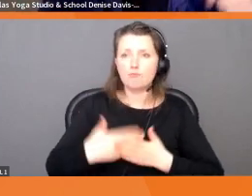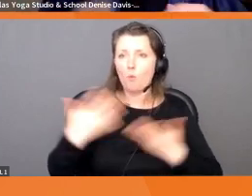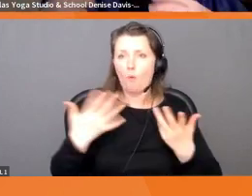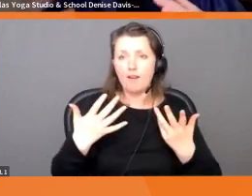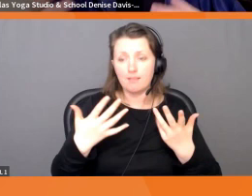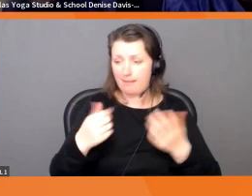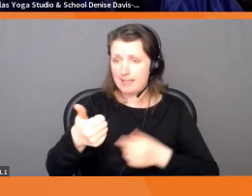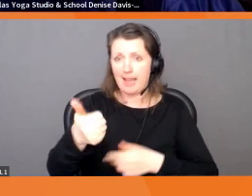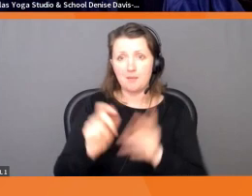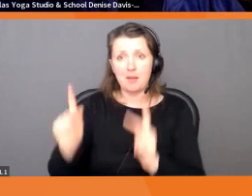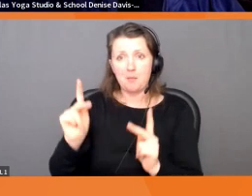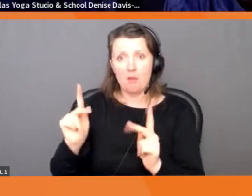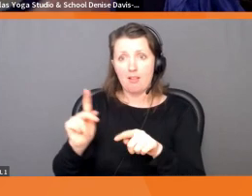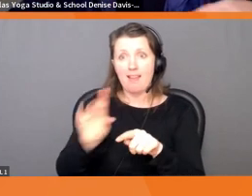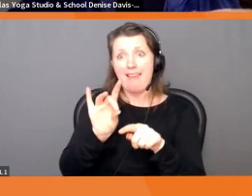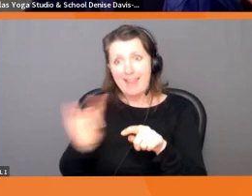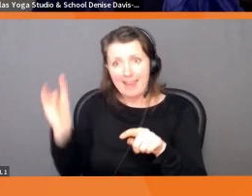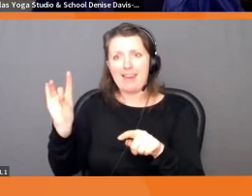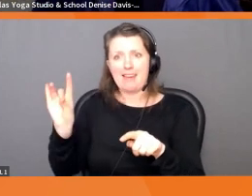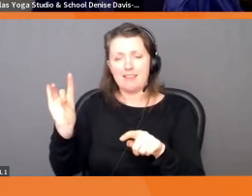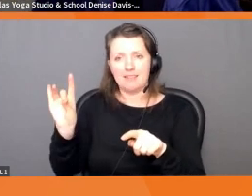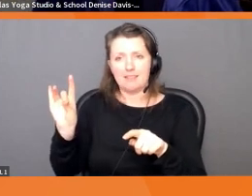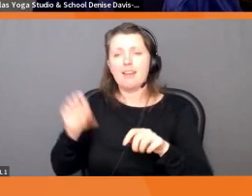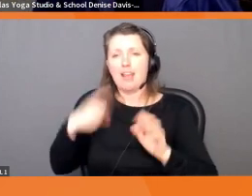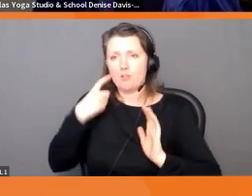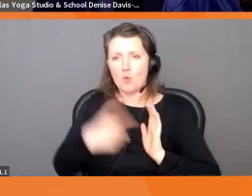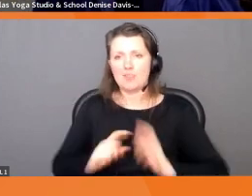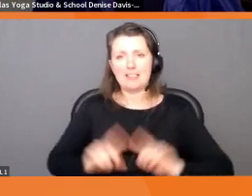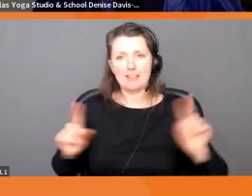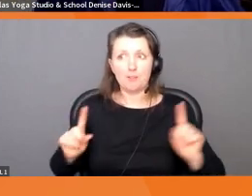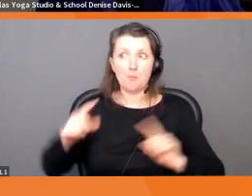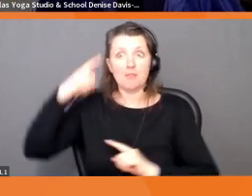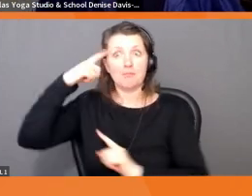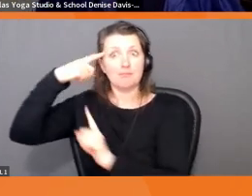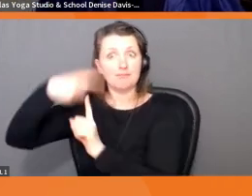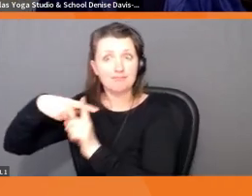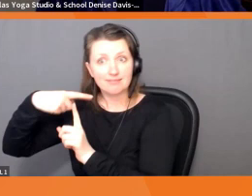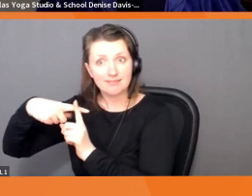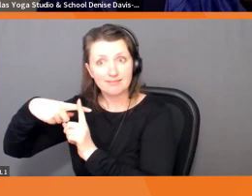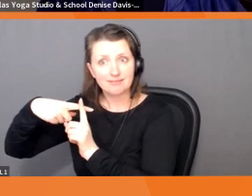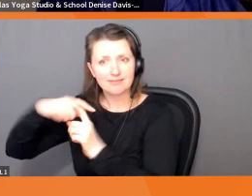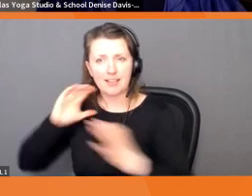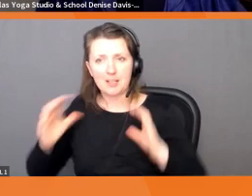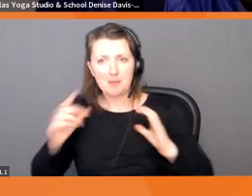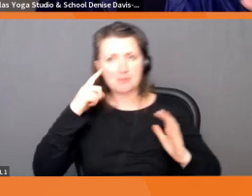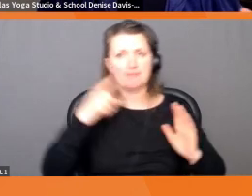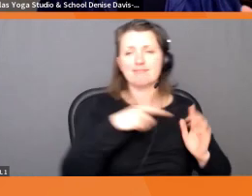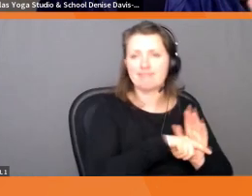positive thought versus a negative thought. And positive thinking is not going to fix everything, but it can sure make it easier to manage